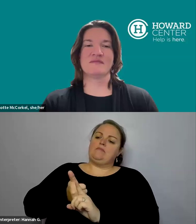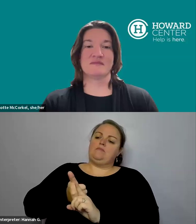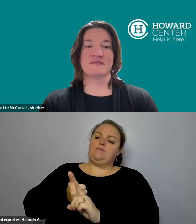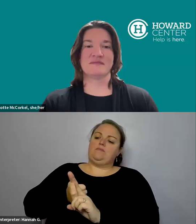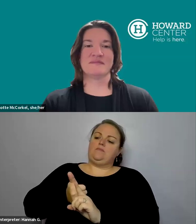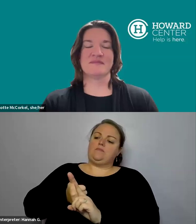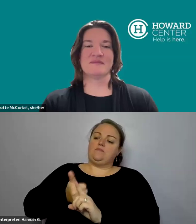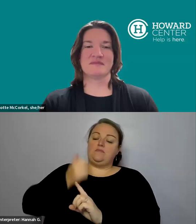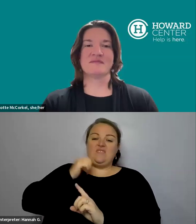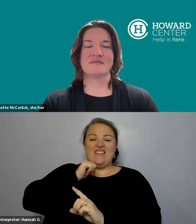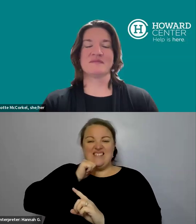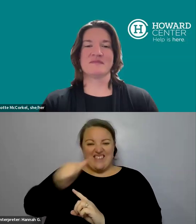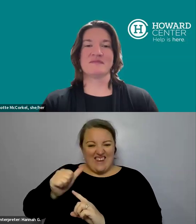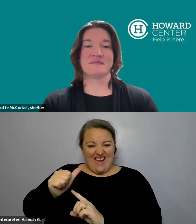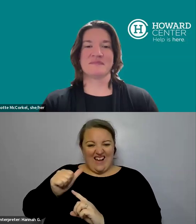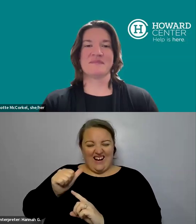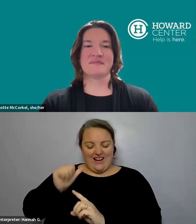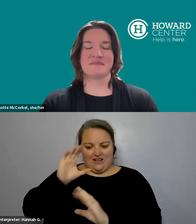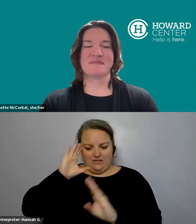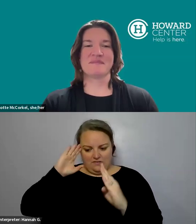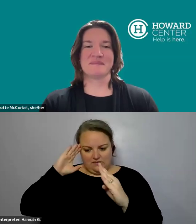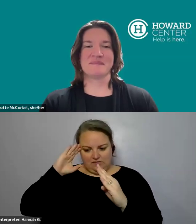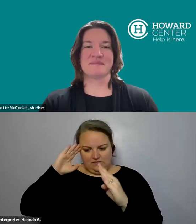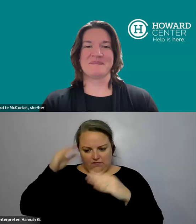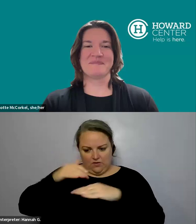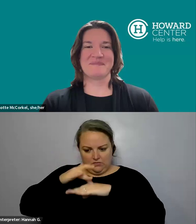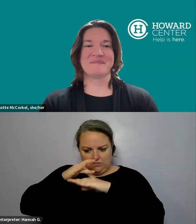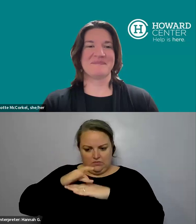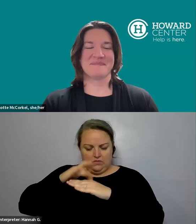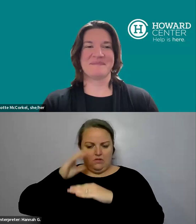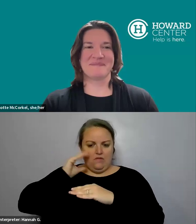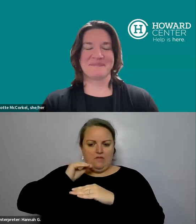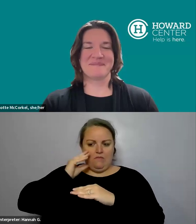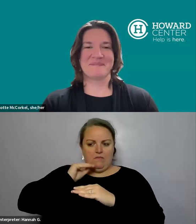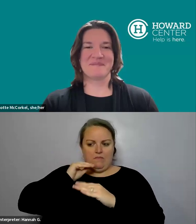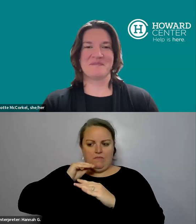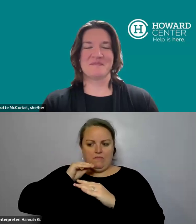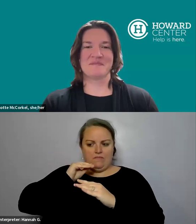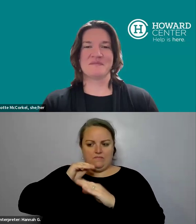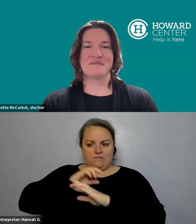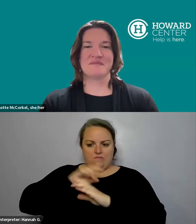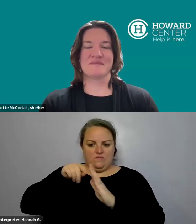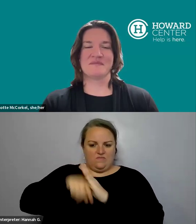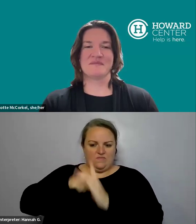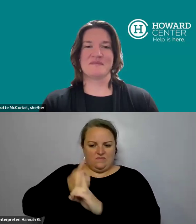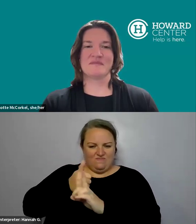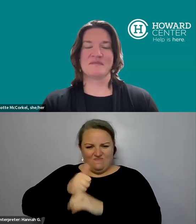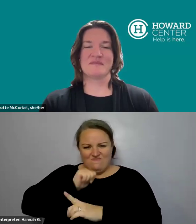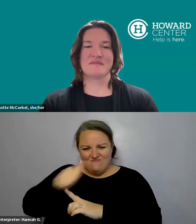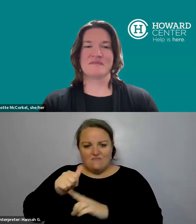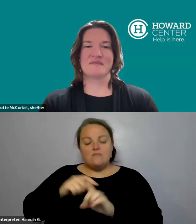experiencing suicide ideation? I think that's the right way to say that. Please correct my language if I was wrong. But